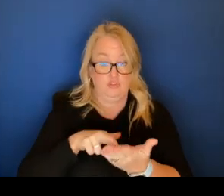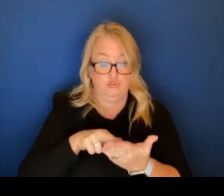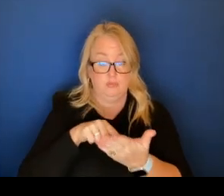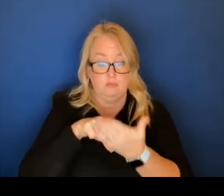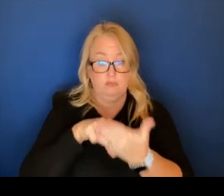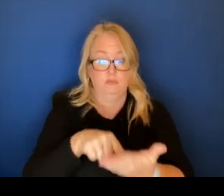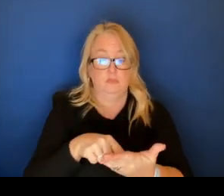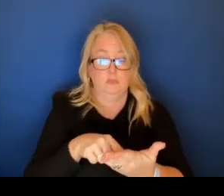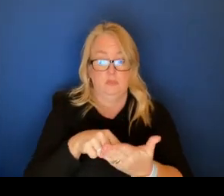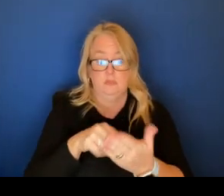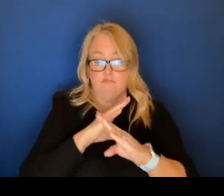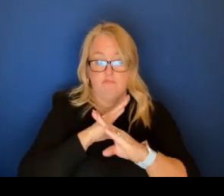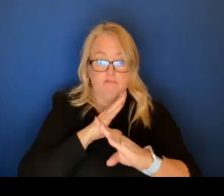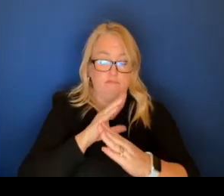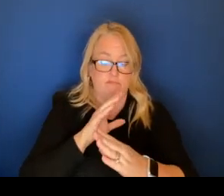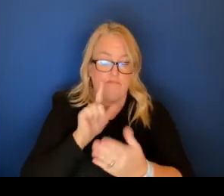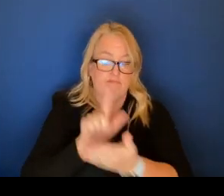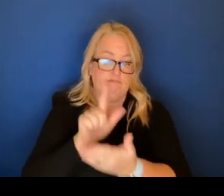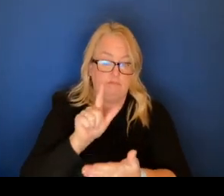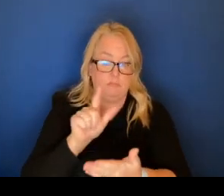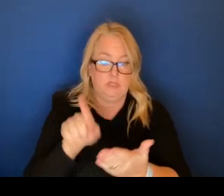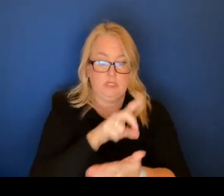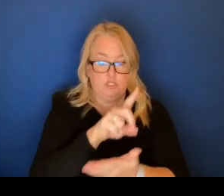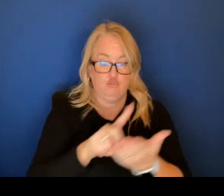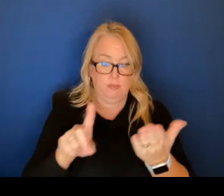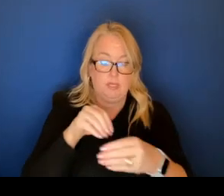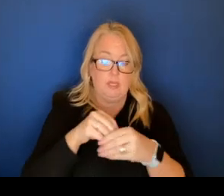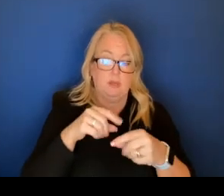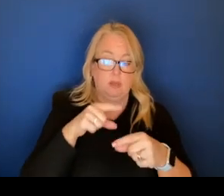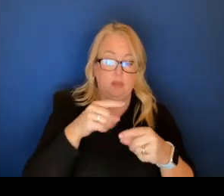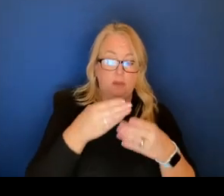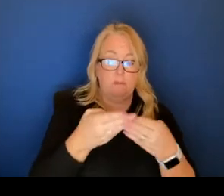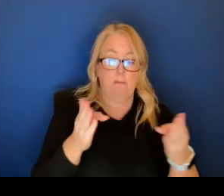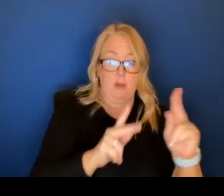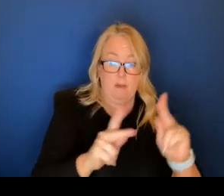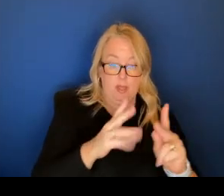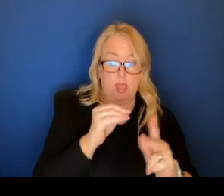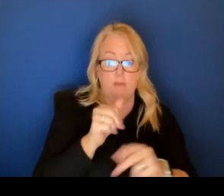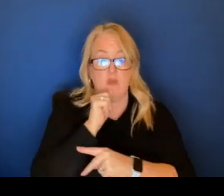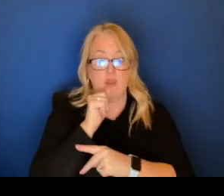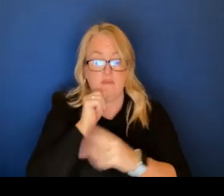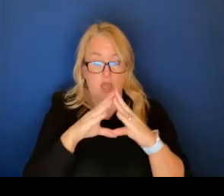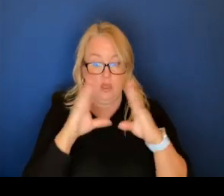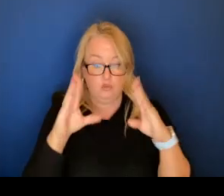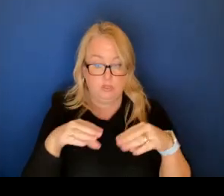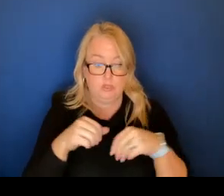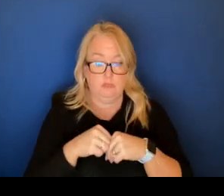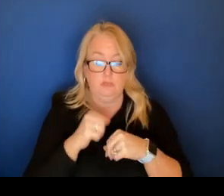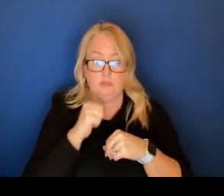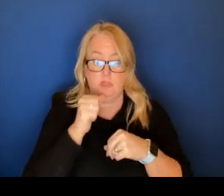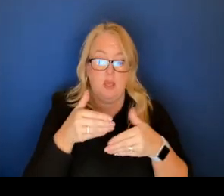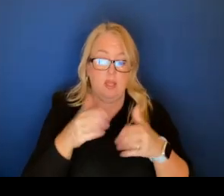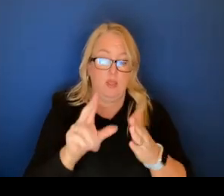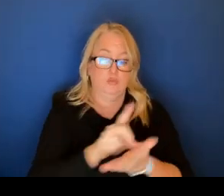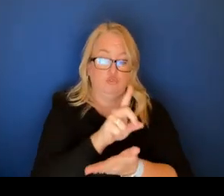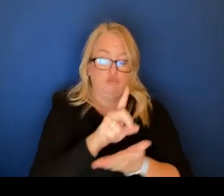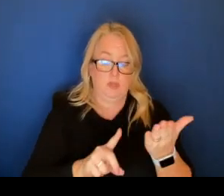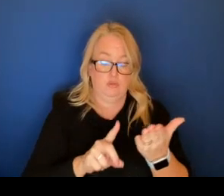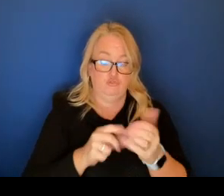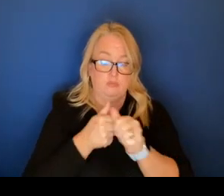outlawed discrimination in public and private housing and prohibited housing